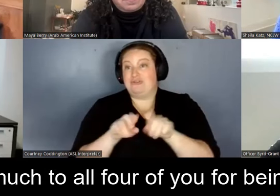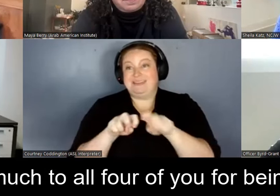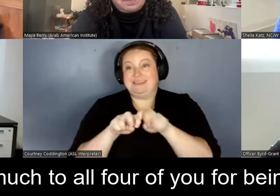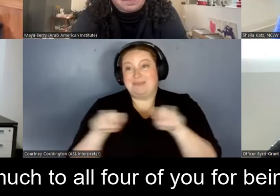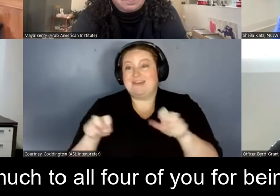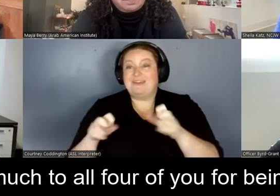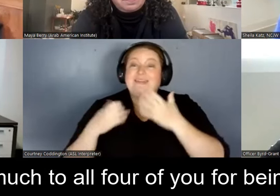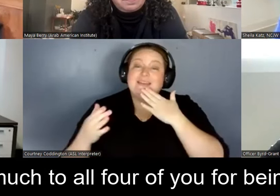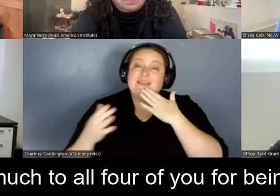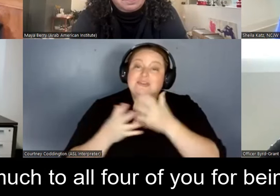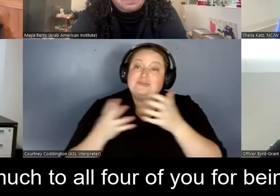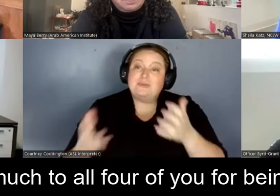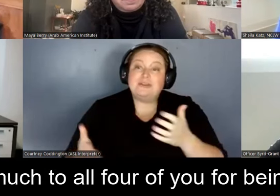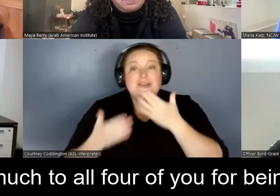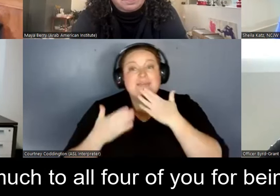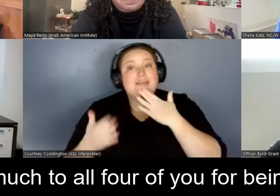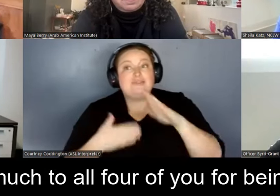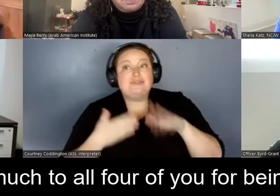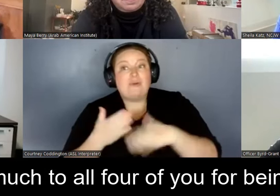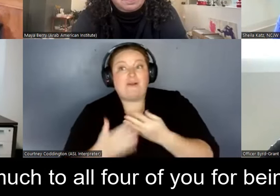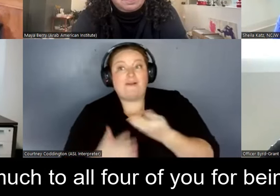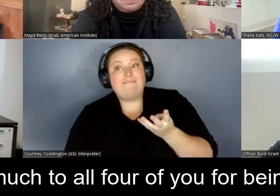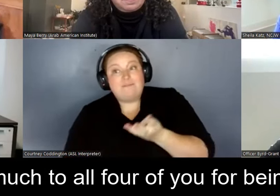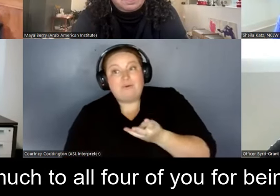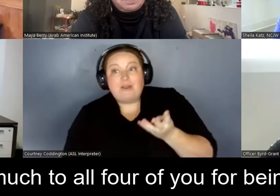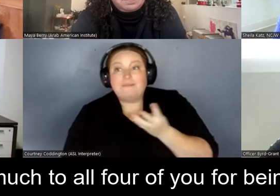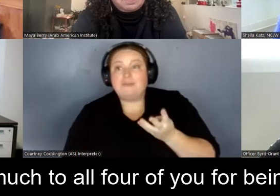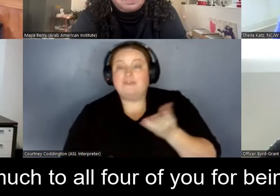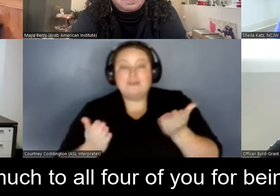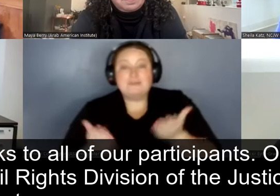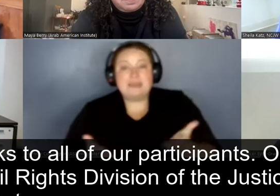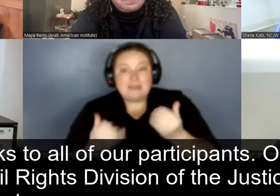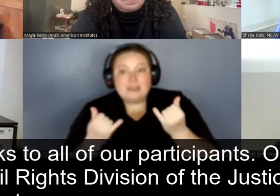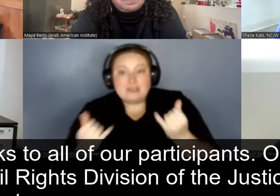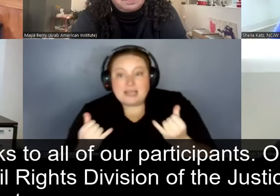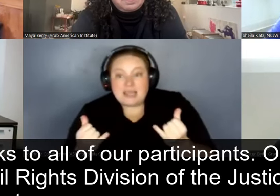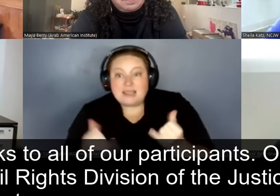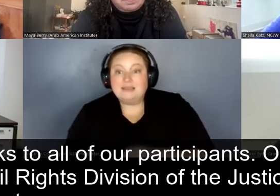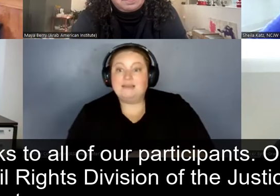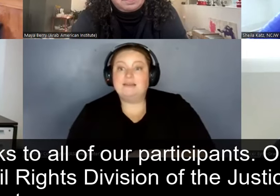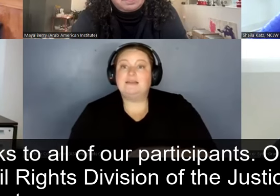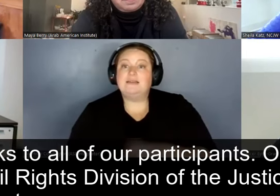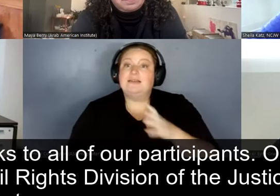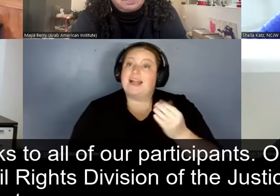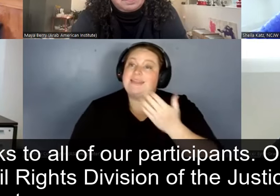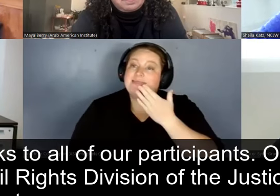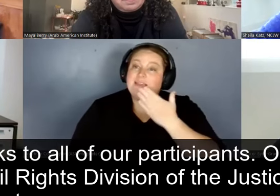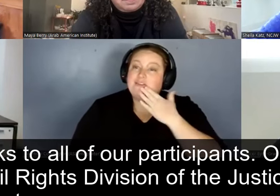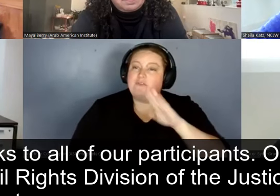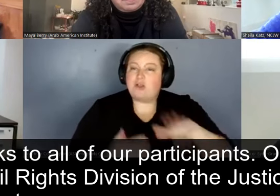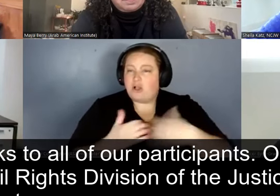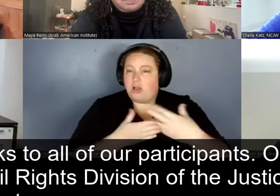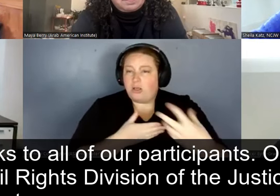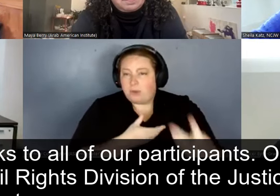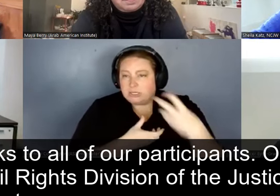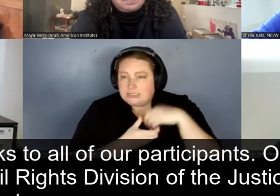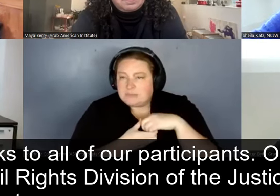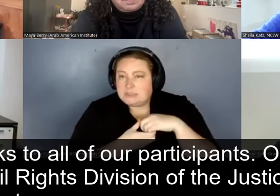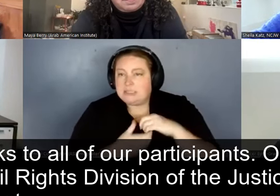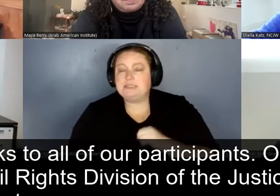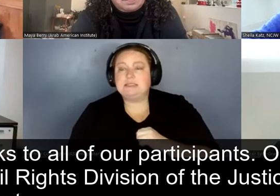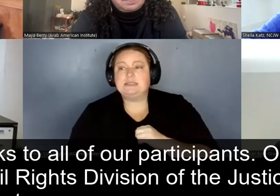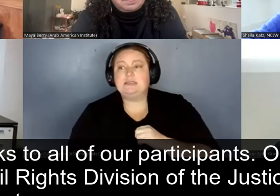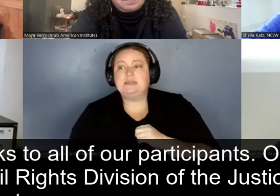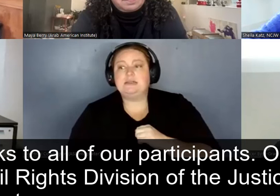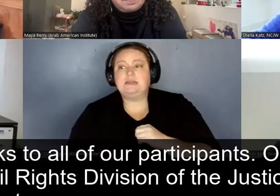much. Thanks to all four of you for being here today. And thanks to all of our participants. On